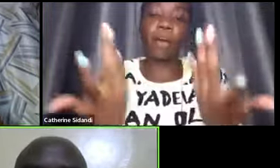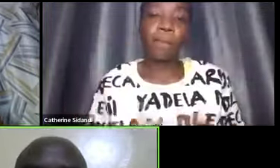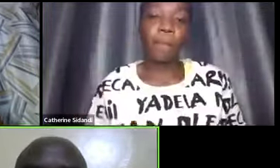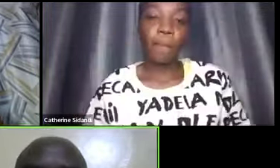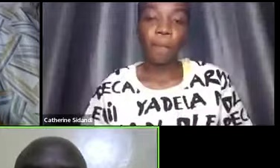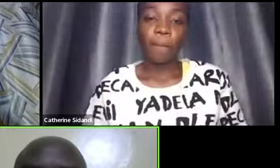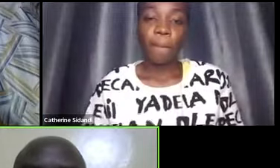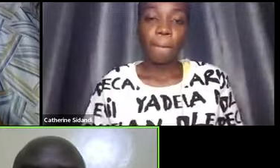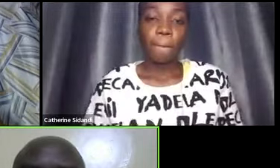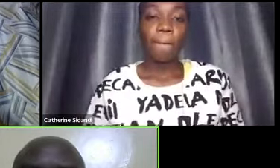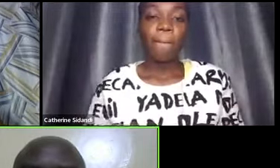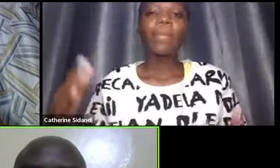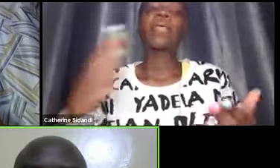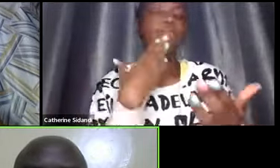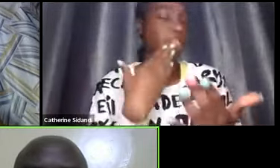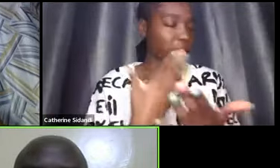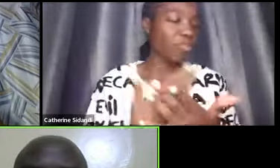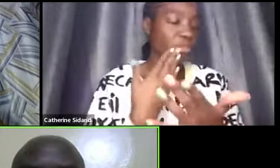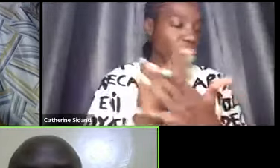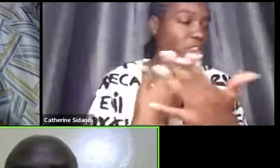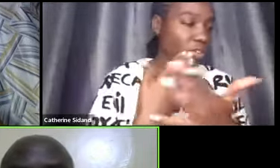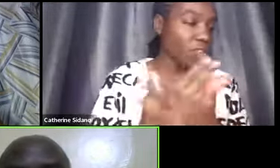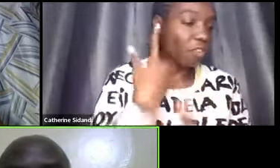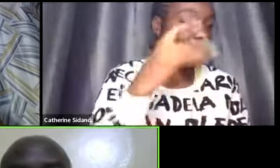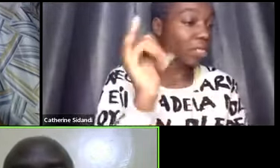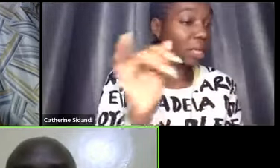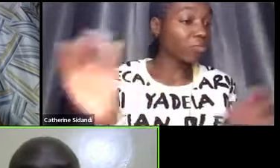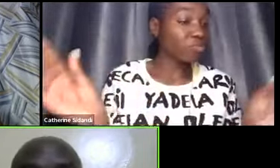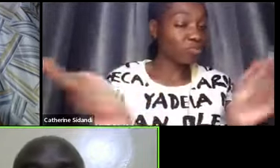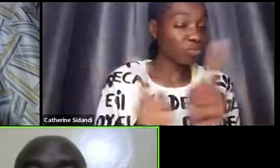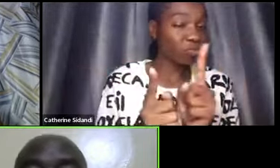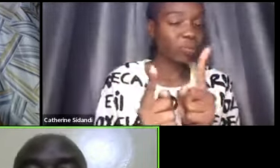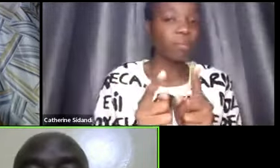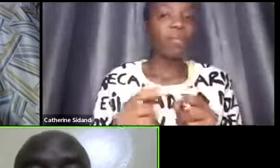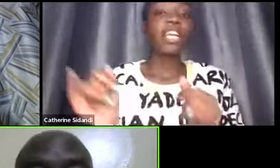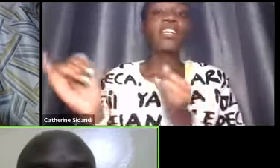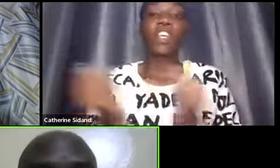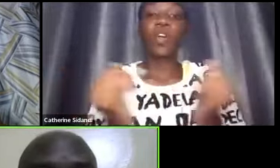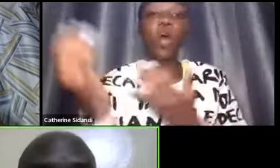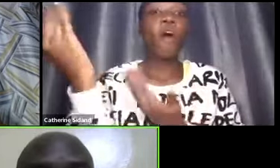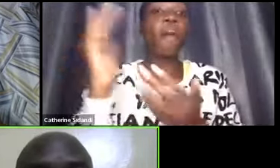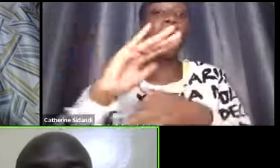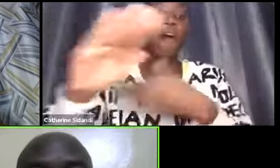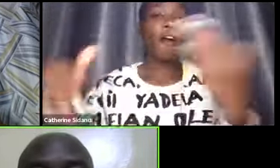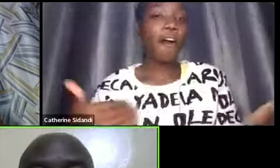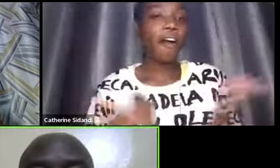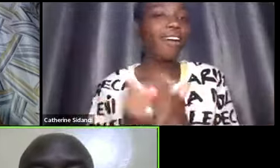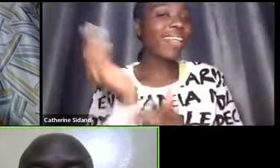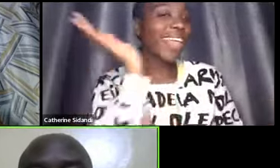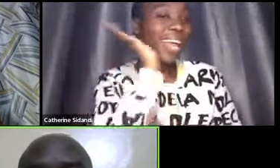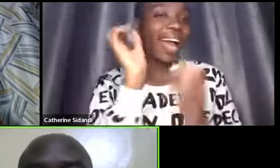Thank you for that brief introduction. I hope everybody can hear me clearly.